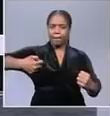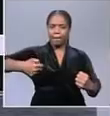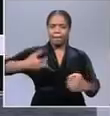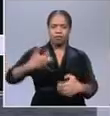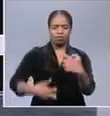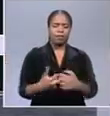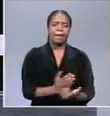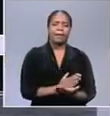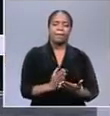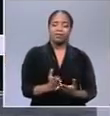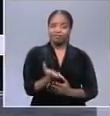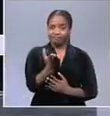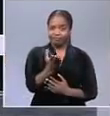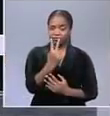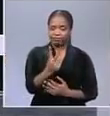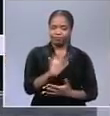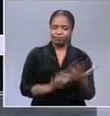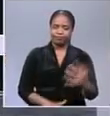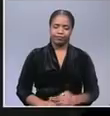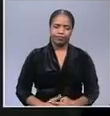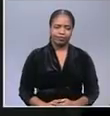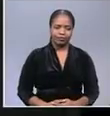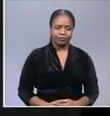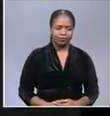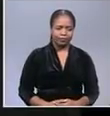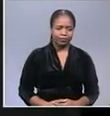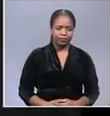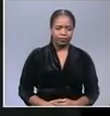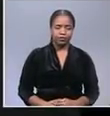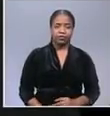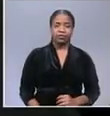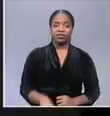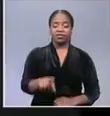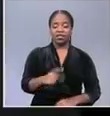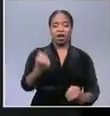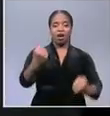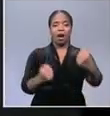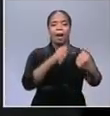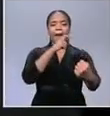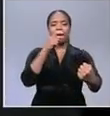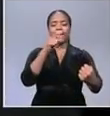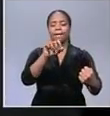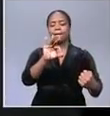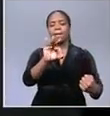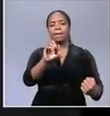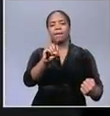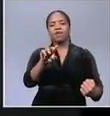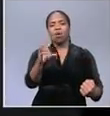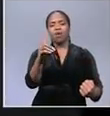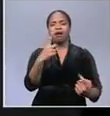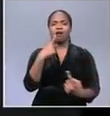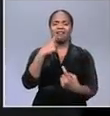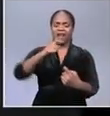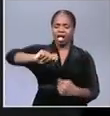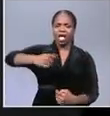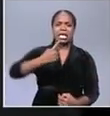models. Obile Madlala has the story. Ford owners have for some time now been complaining about locks